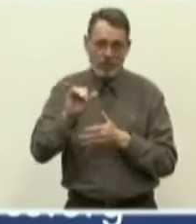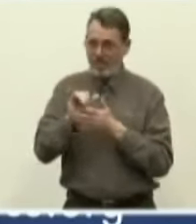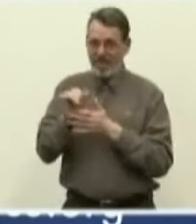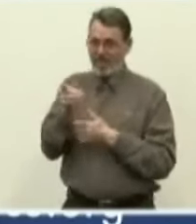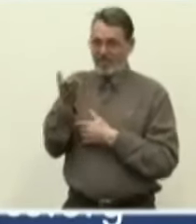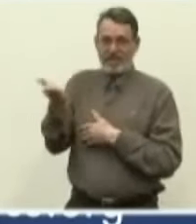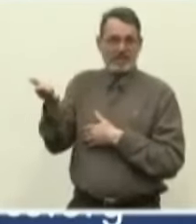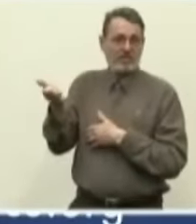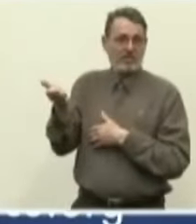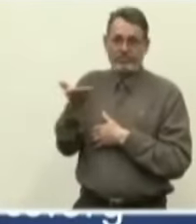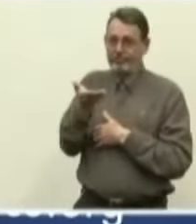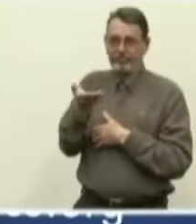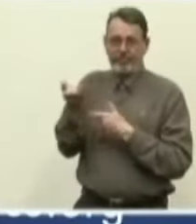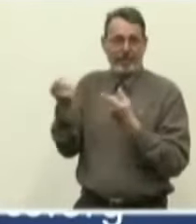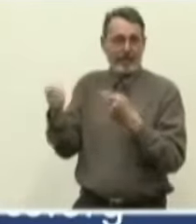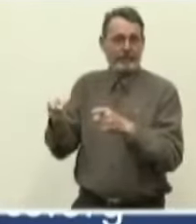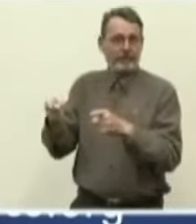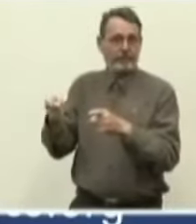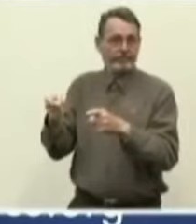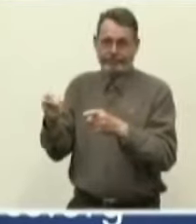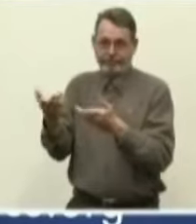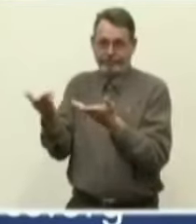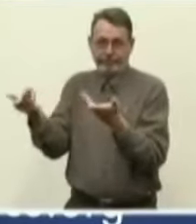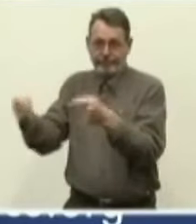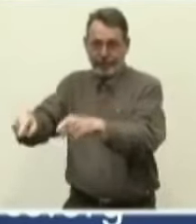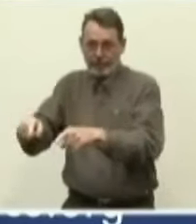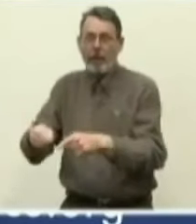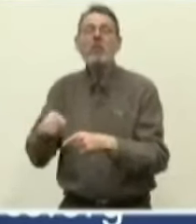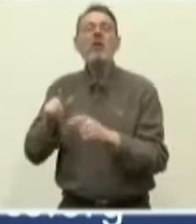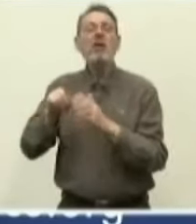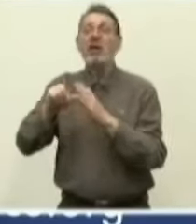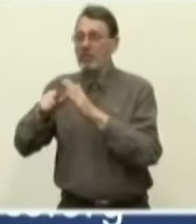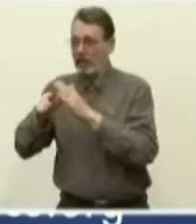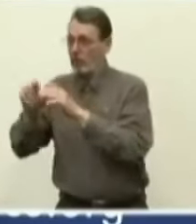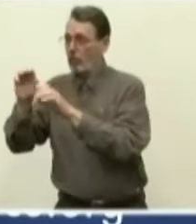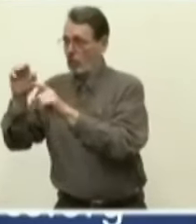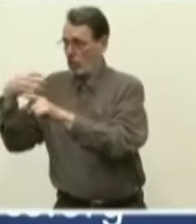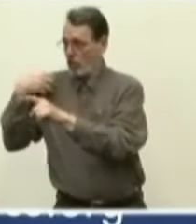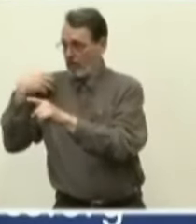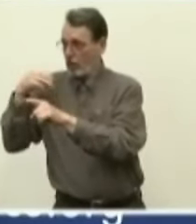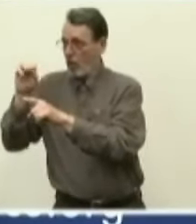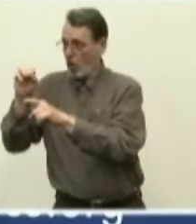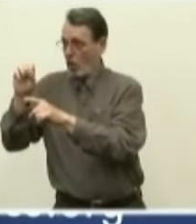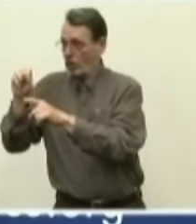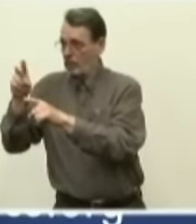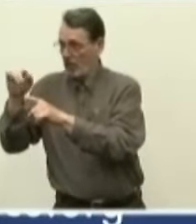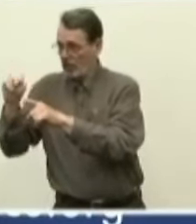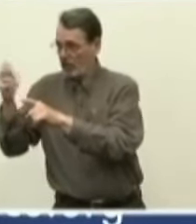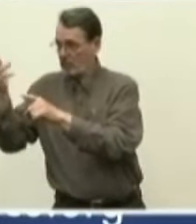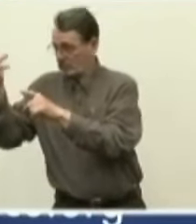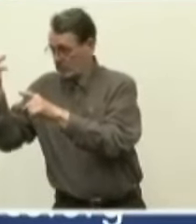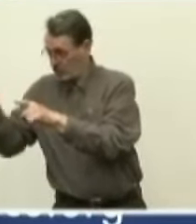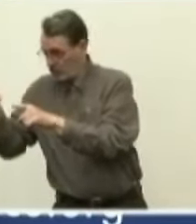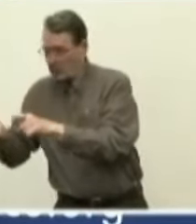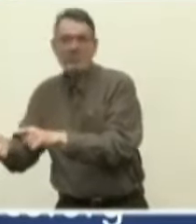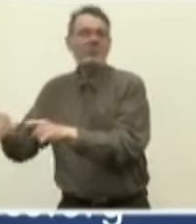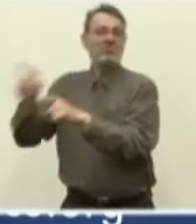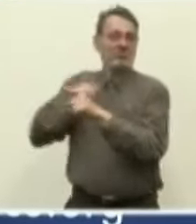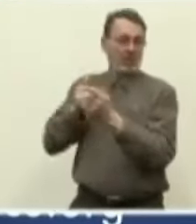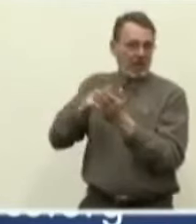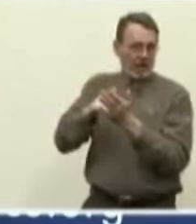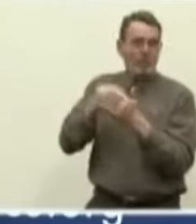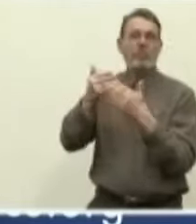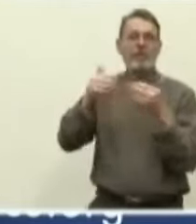occurred. I will return after Commander O'Sullivan's presentation for some final comments before we open it up for